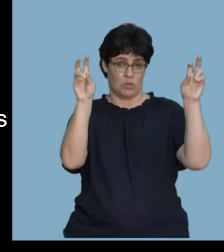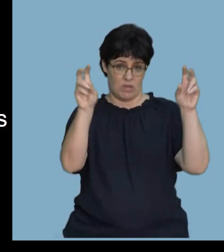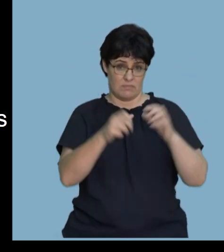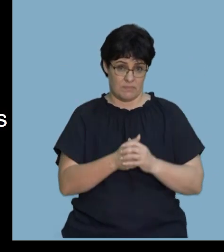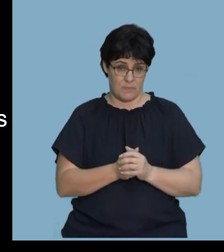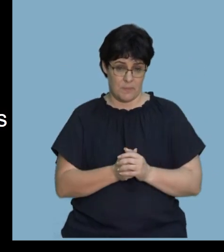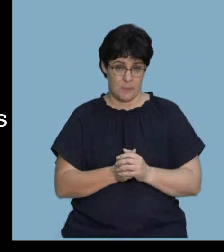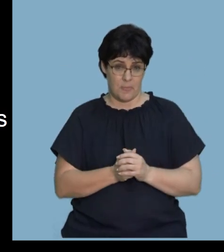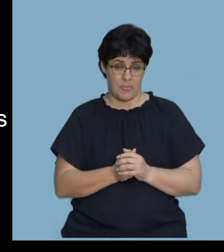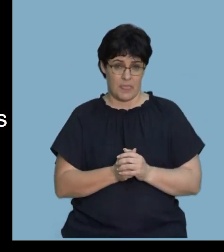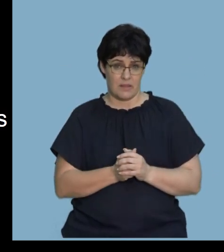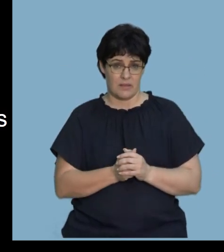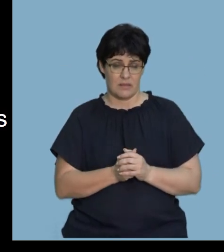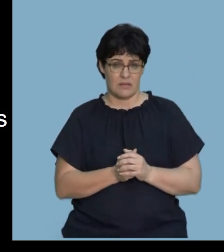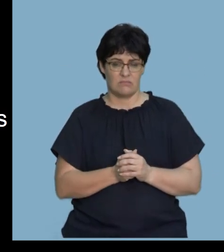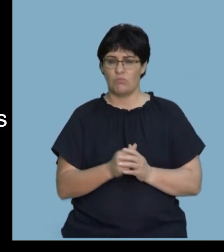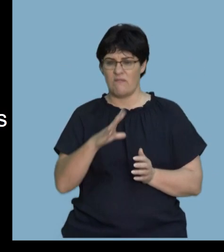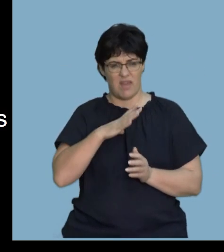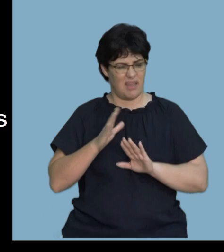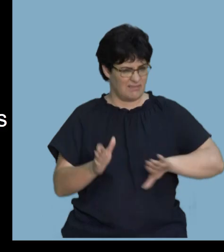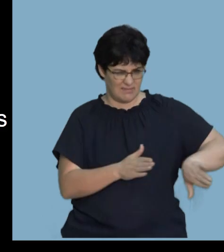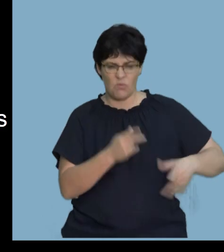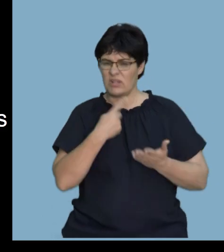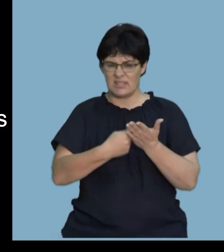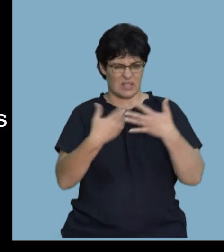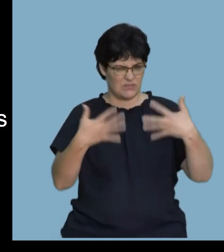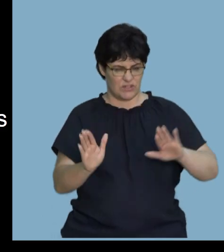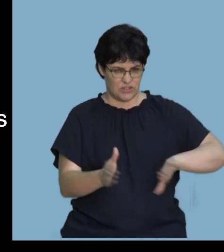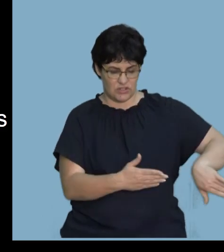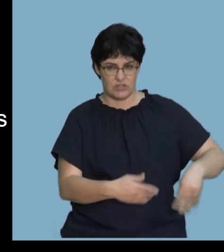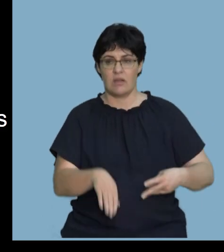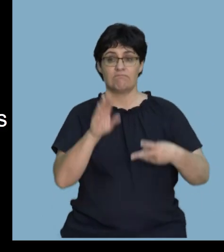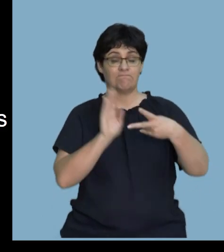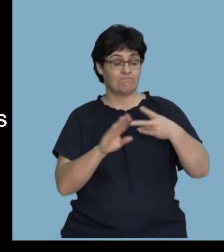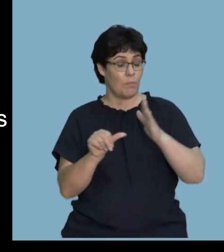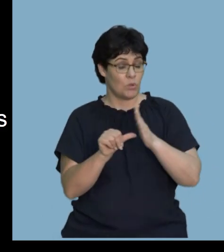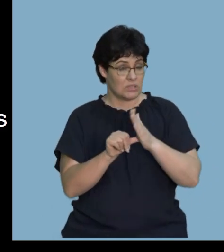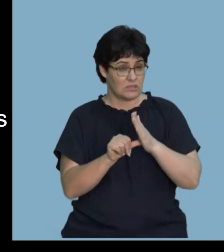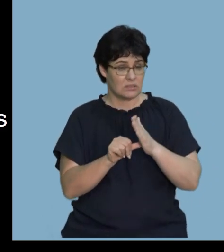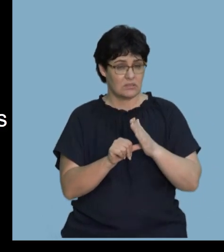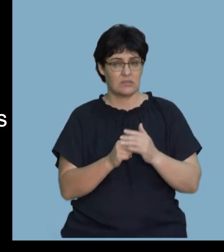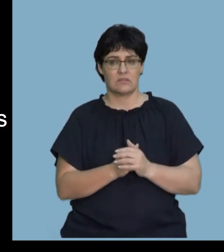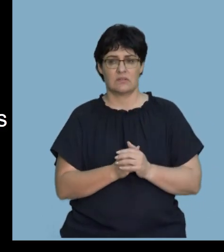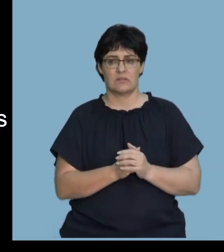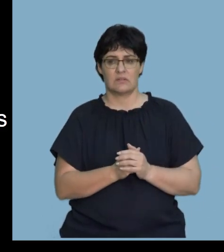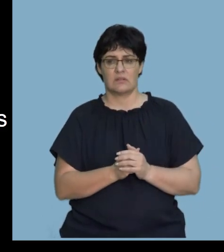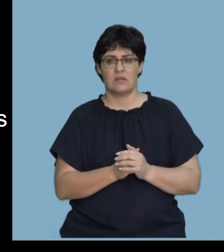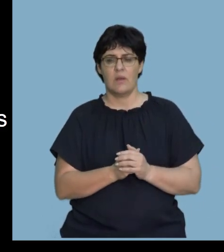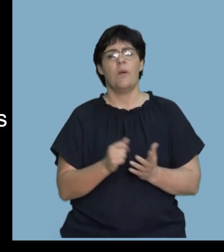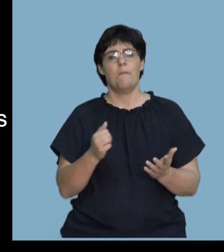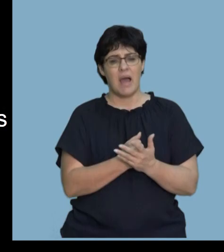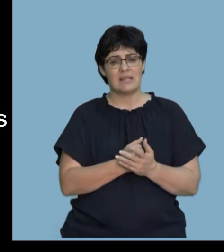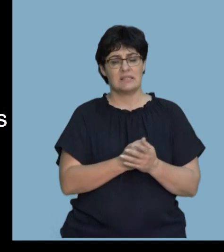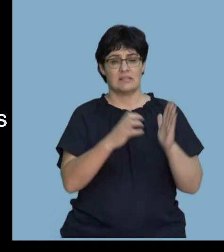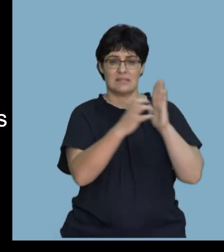okay, right? We are fine with that. We have addressed that. The one more important thing, familiarize yourself with the